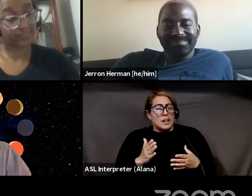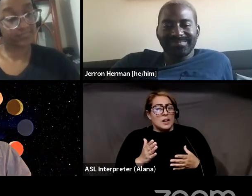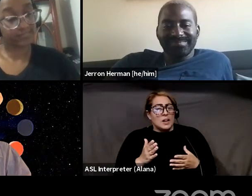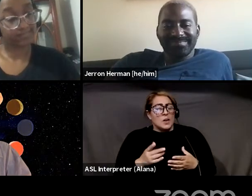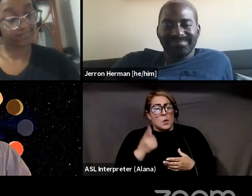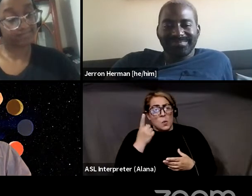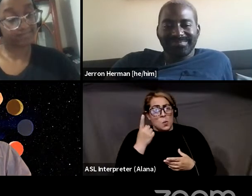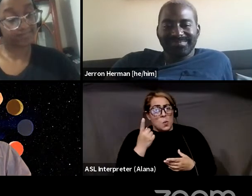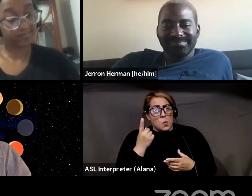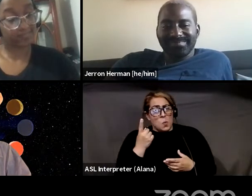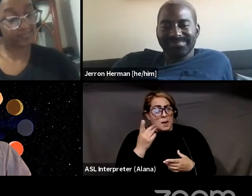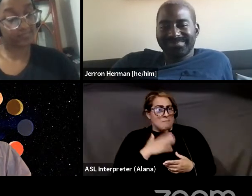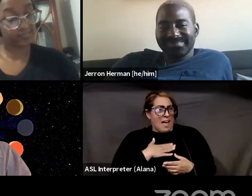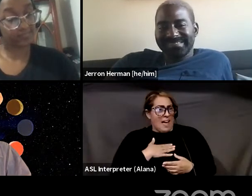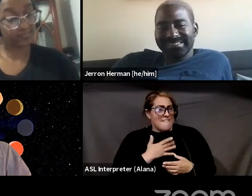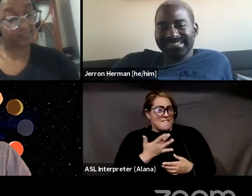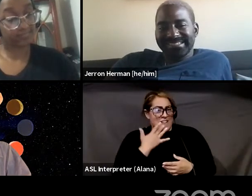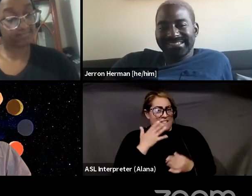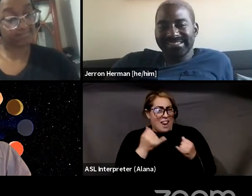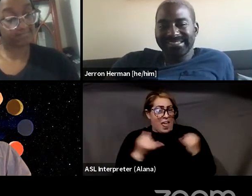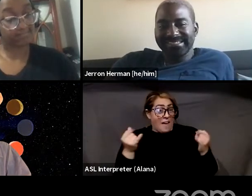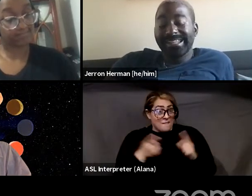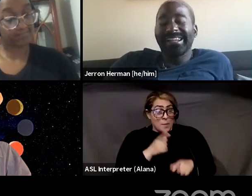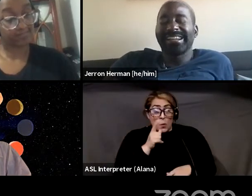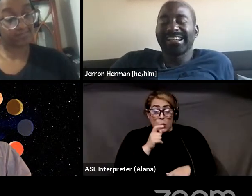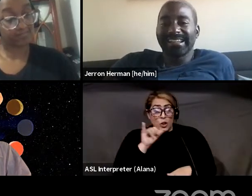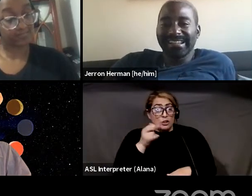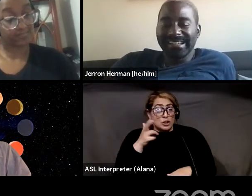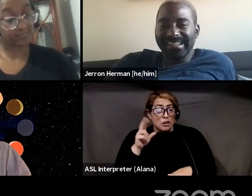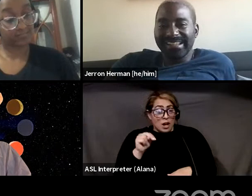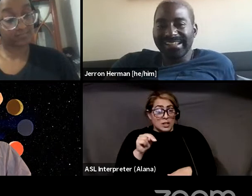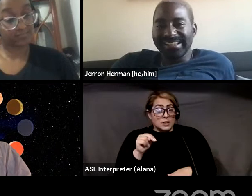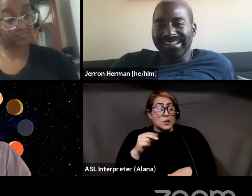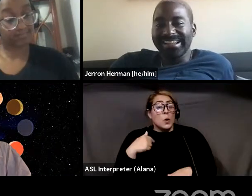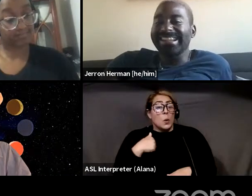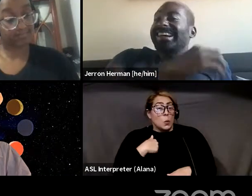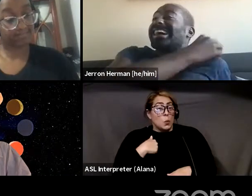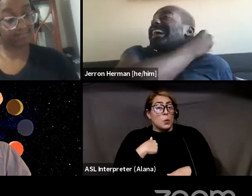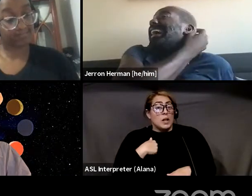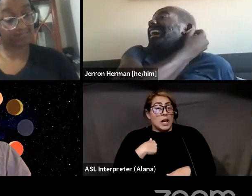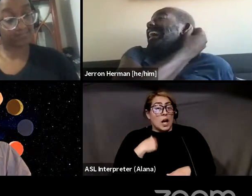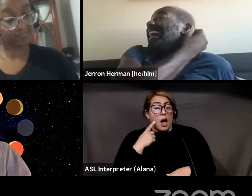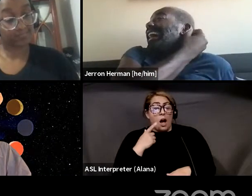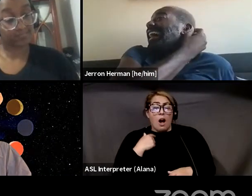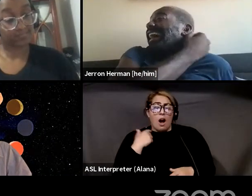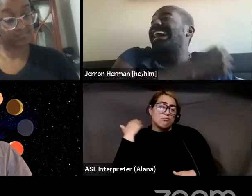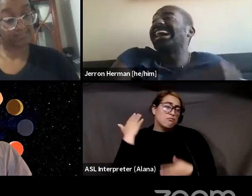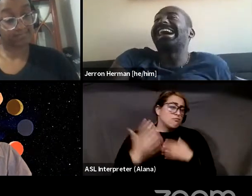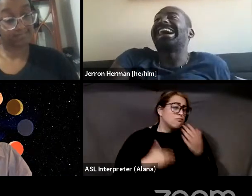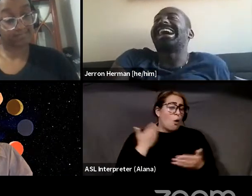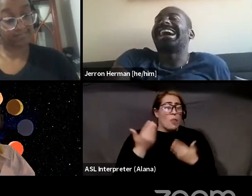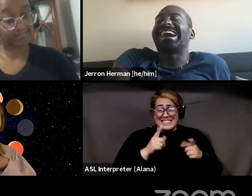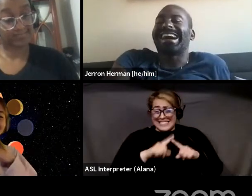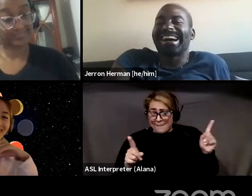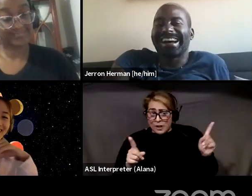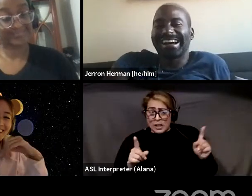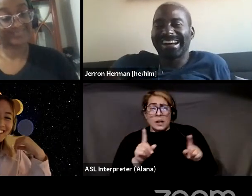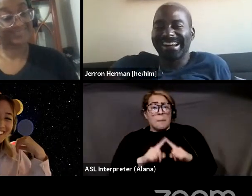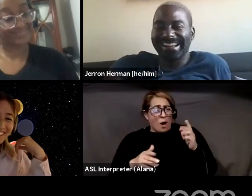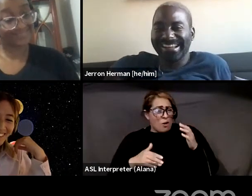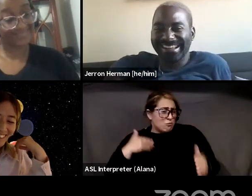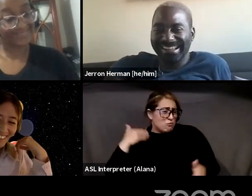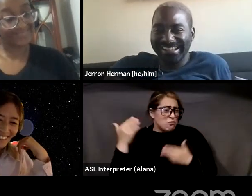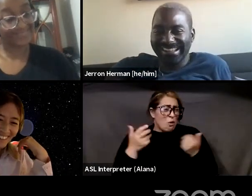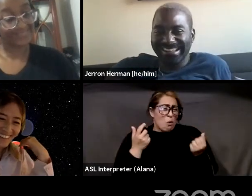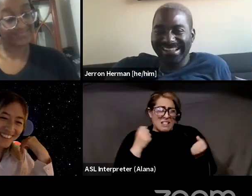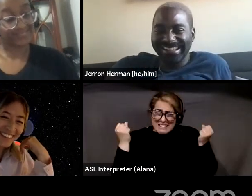one of my favorite lines, which was from Jerron: "We are rolling different and we're rolling abundantly." That's